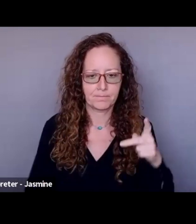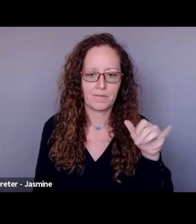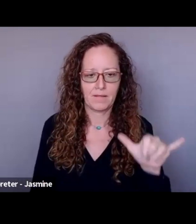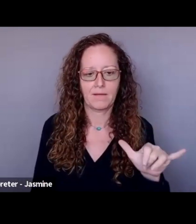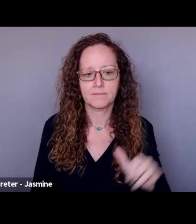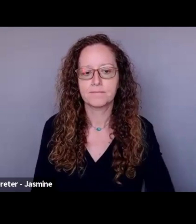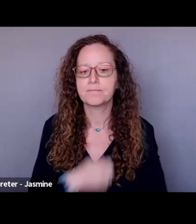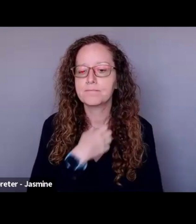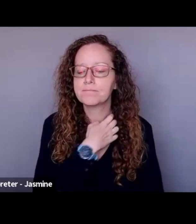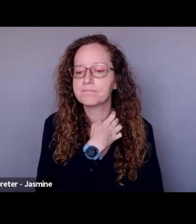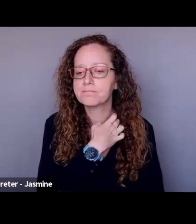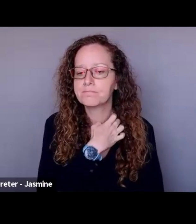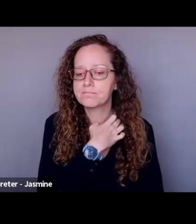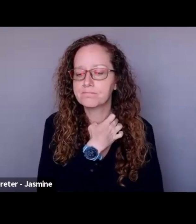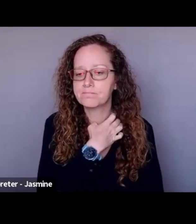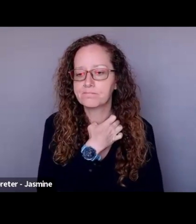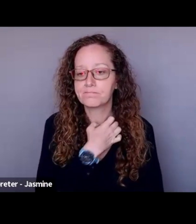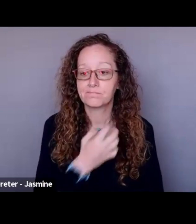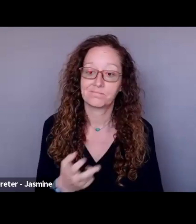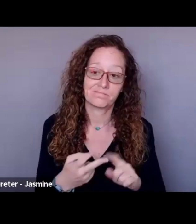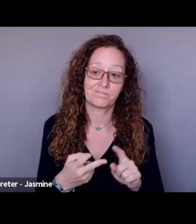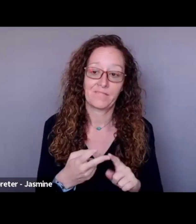at just about any age level.